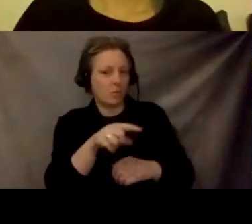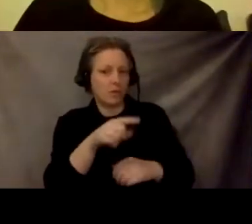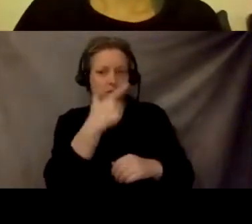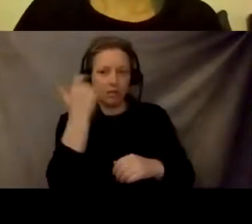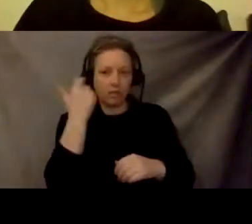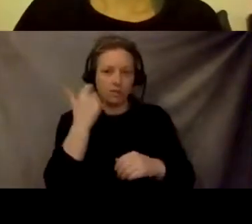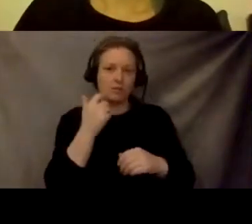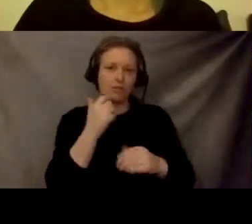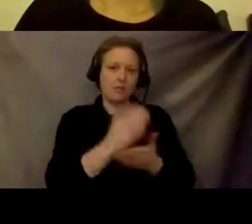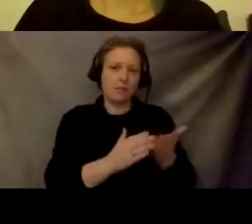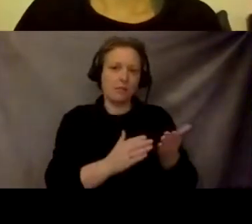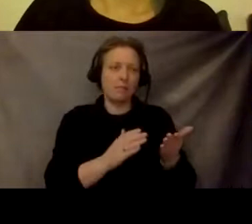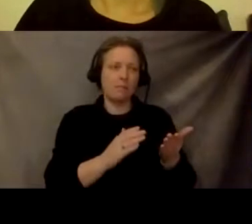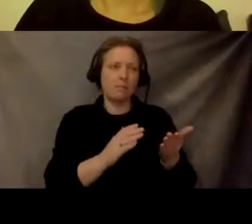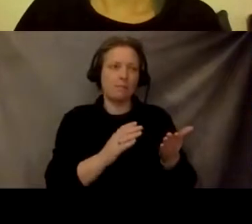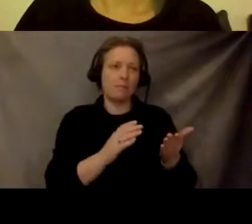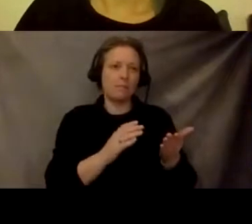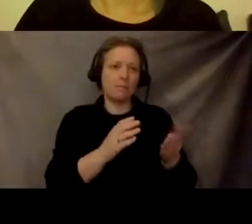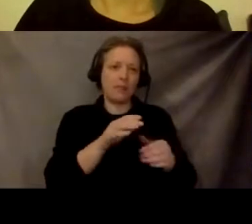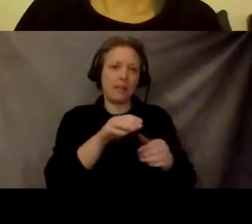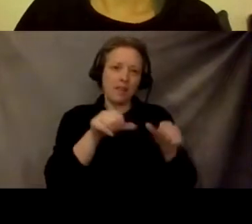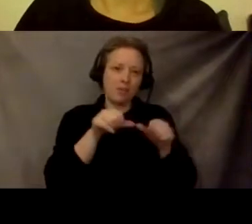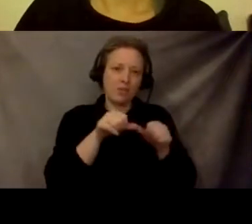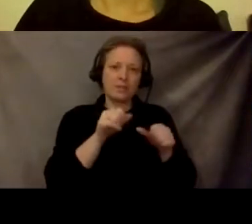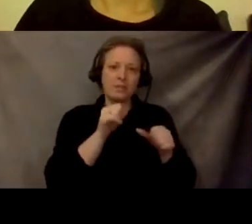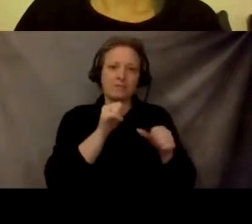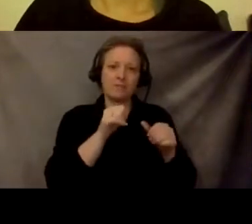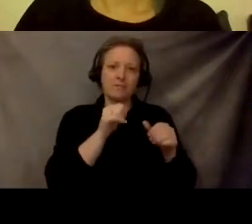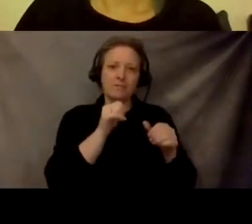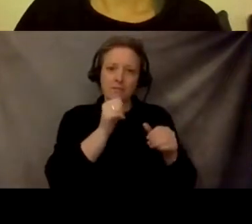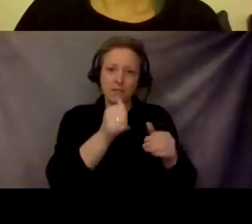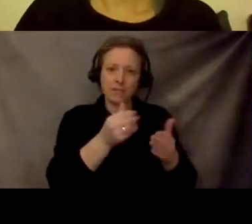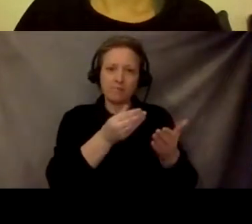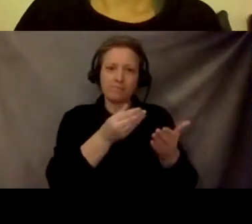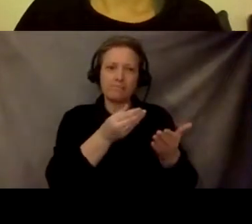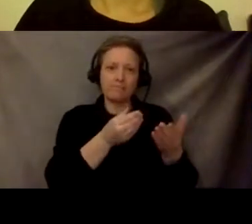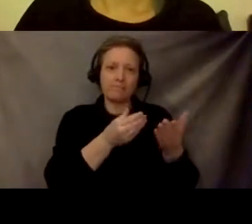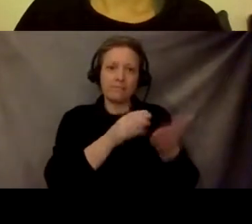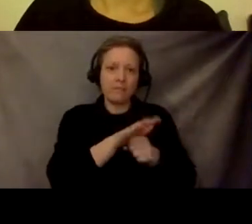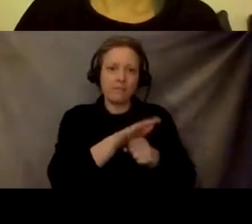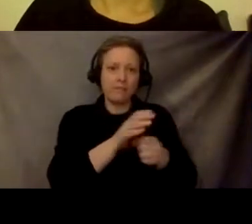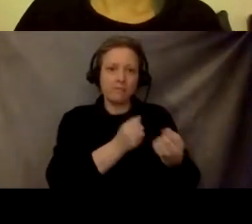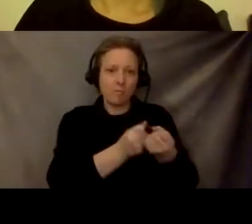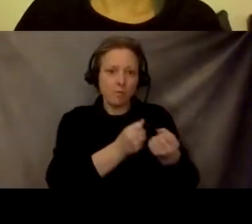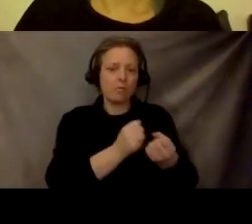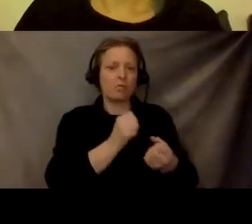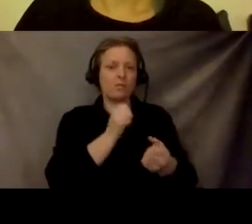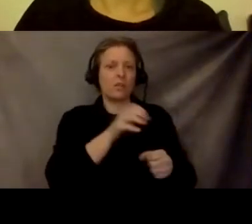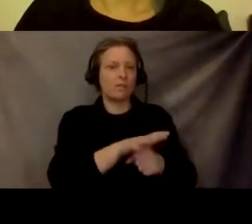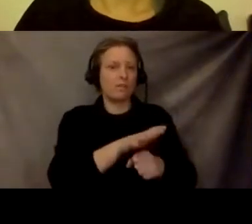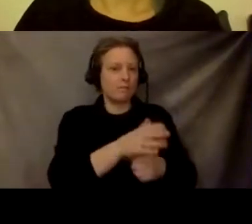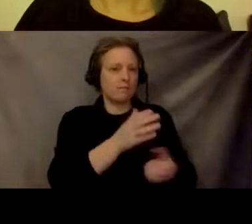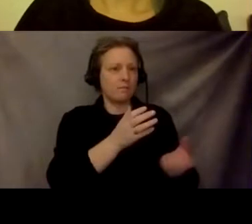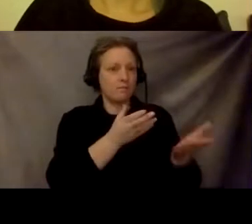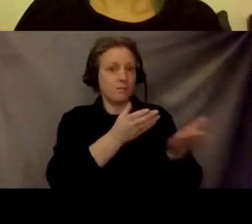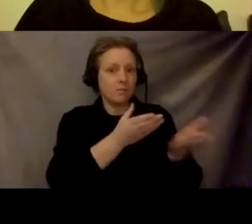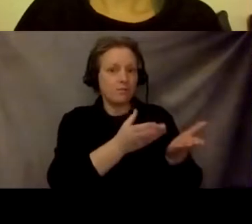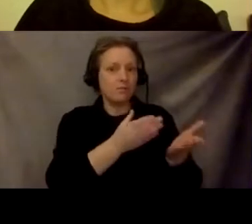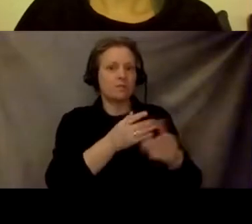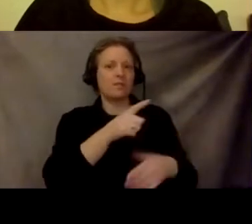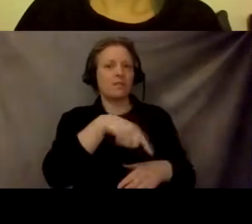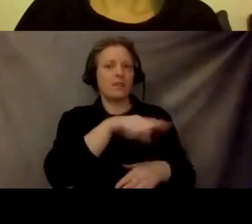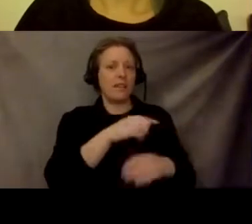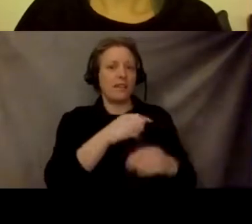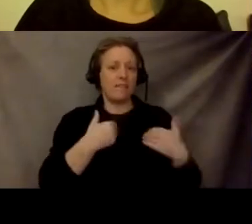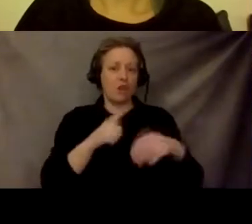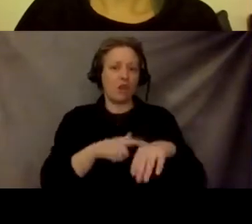underserved. So maybe the transportation might be there, but maybe not the greenery that you're hoping for. Yeah, don't